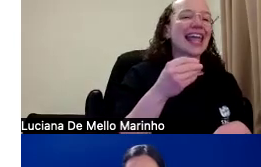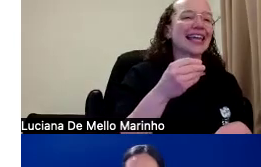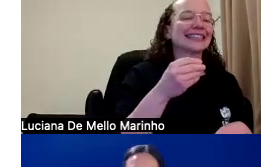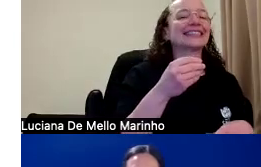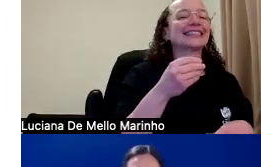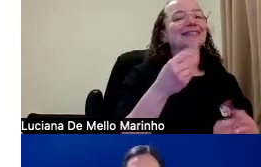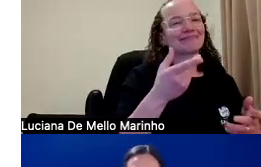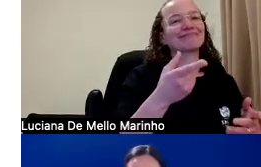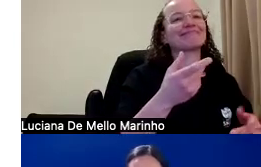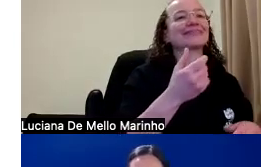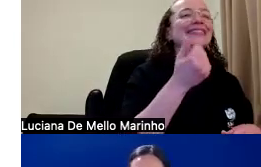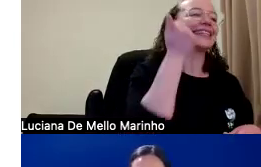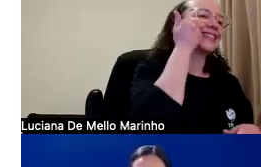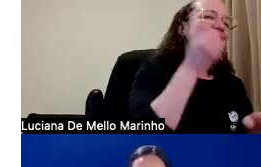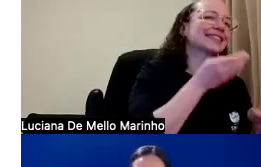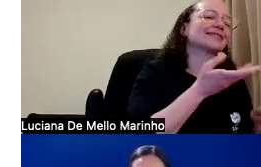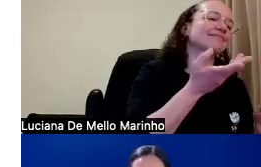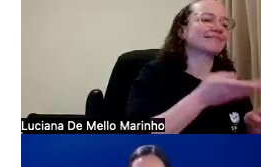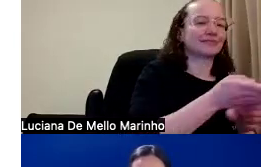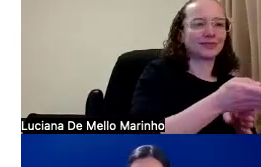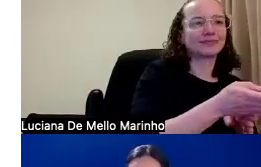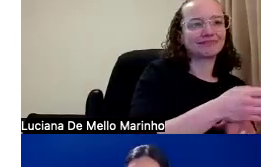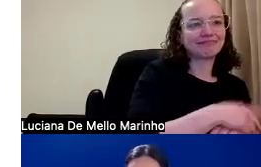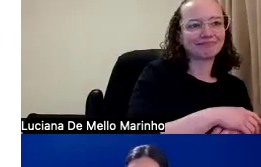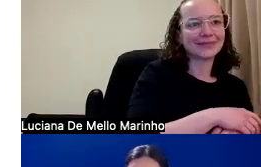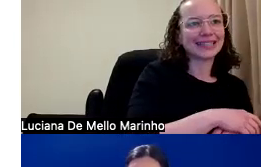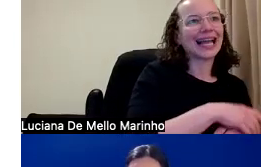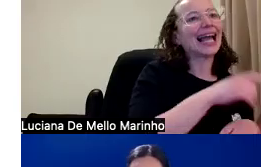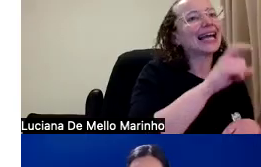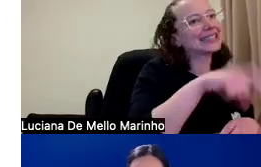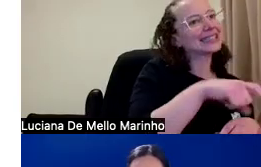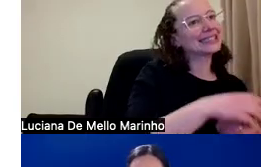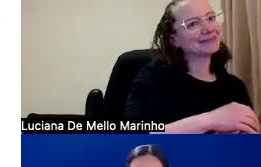themselves and also the dentist.